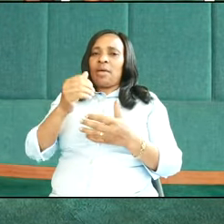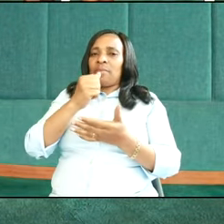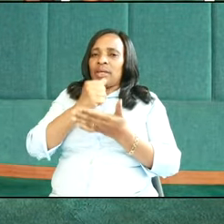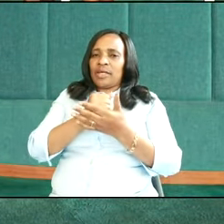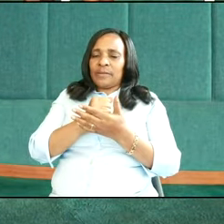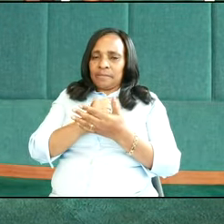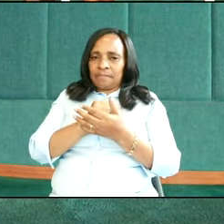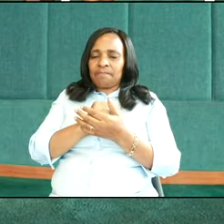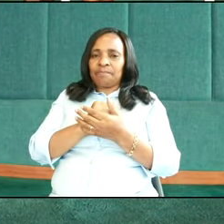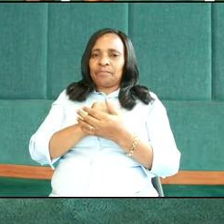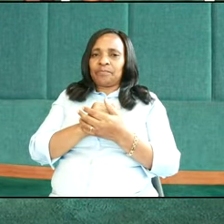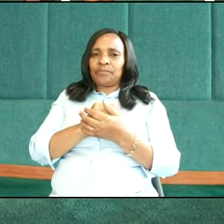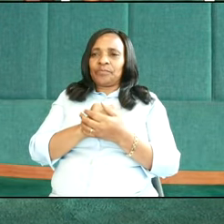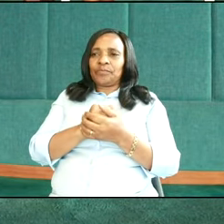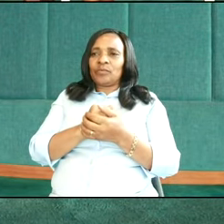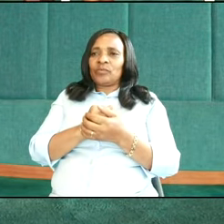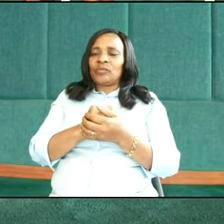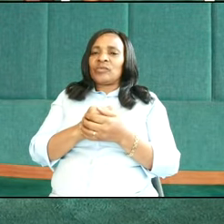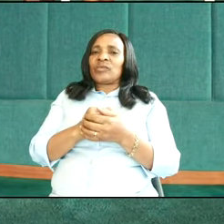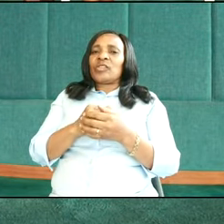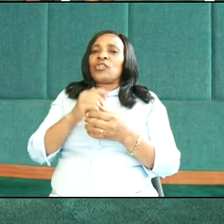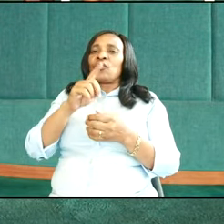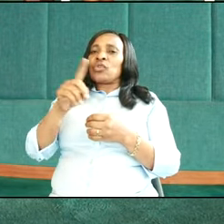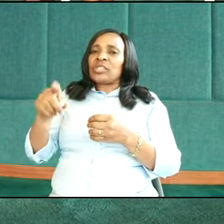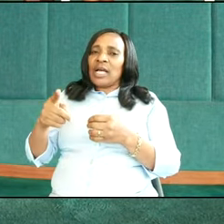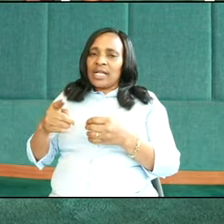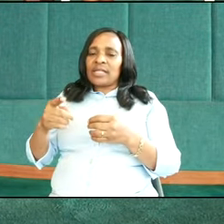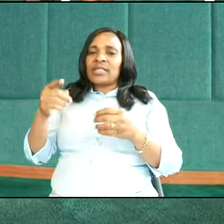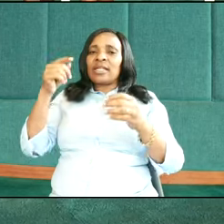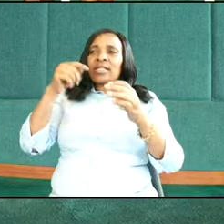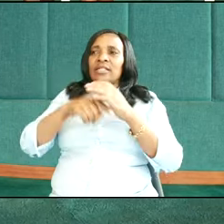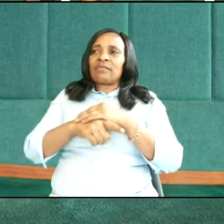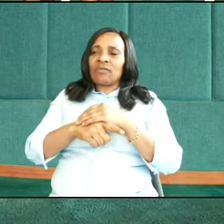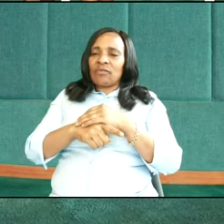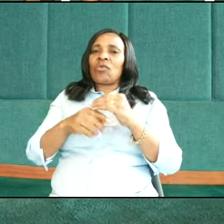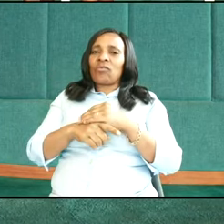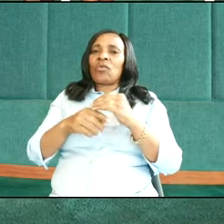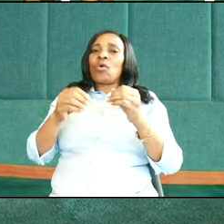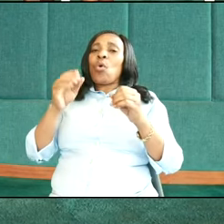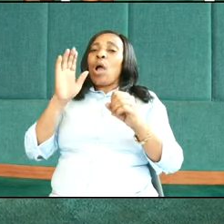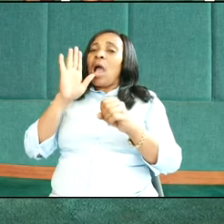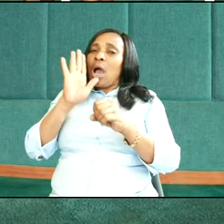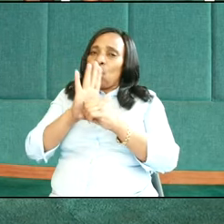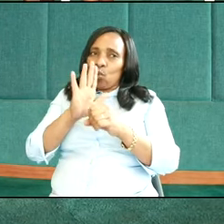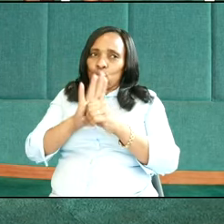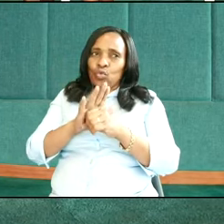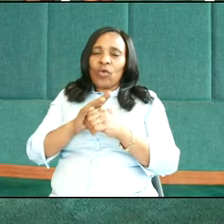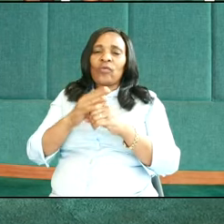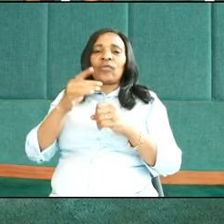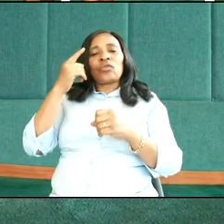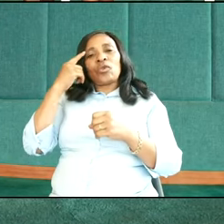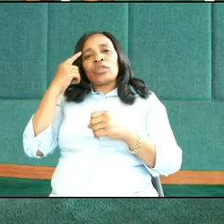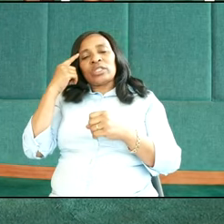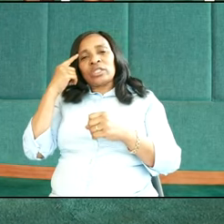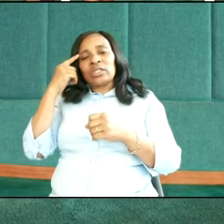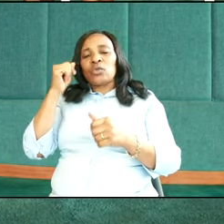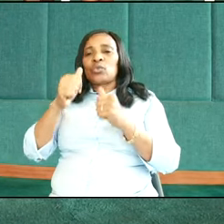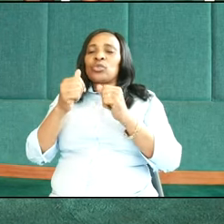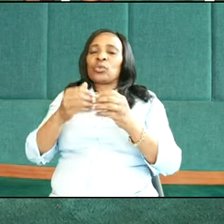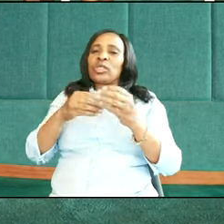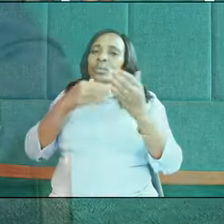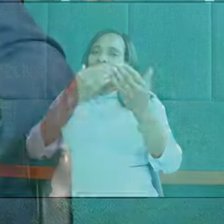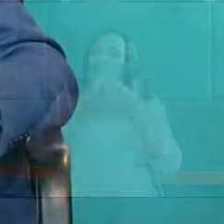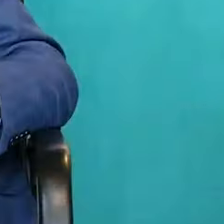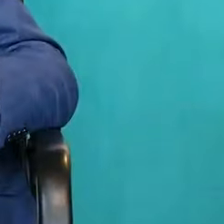Yeah. Oh, what more can I add to that? Those are insightful, those are robust, and those are thoughts, ladies and gentlemen, that really